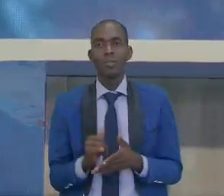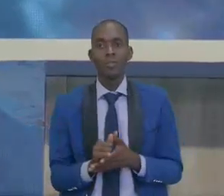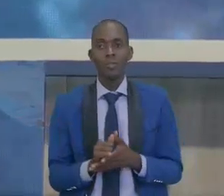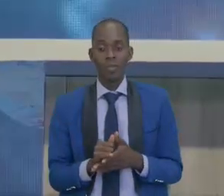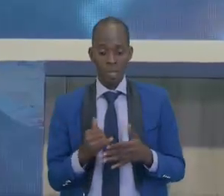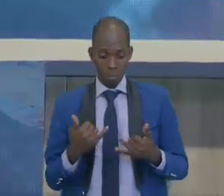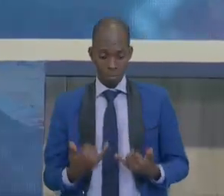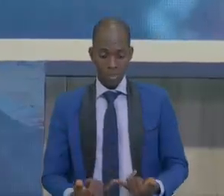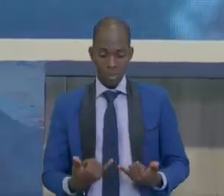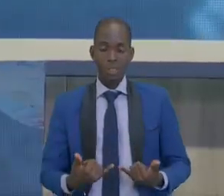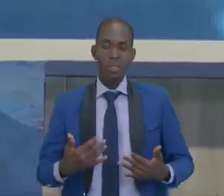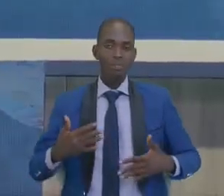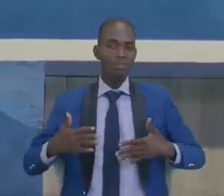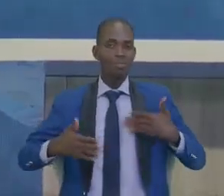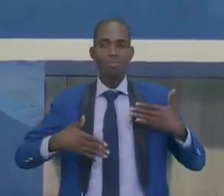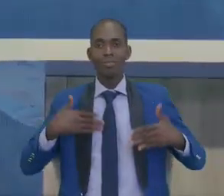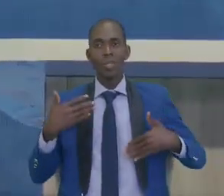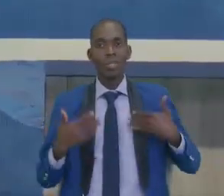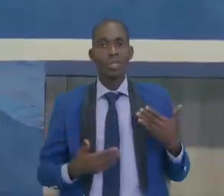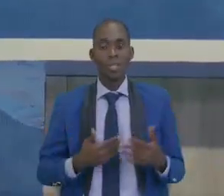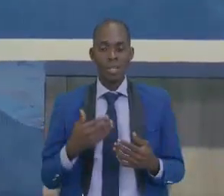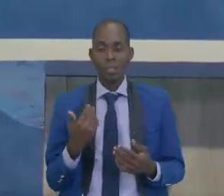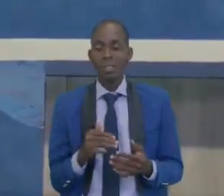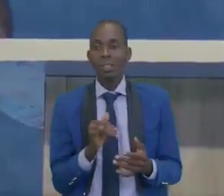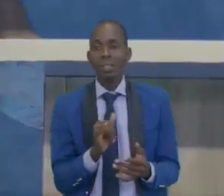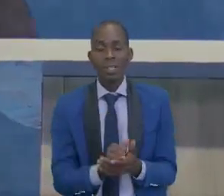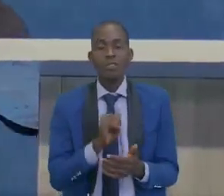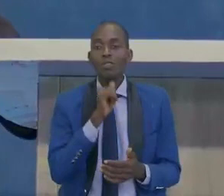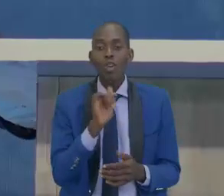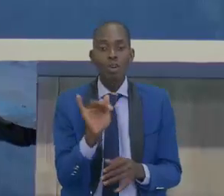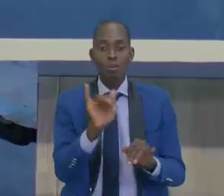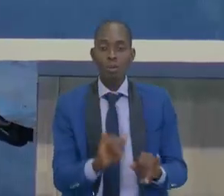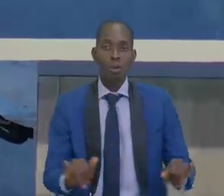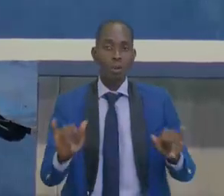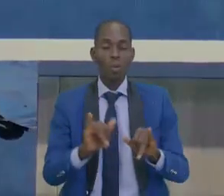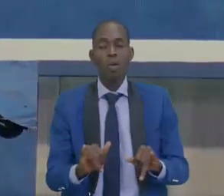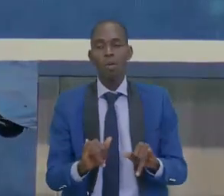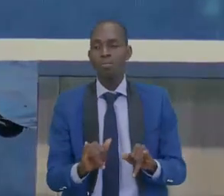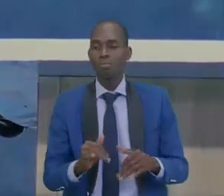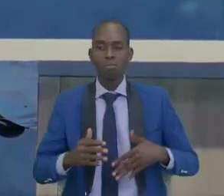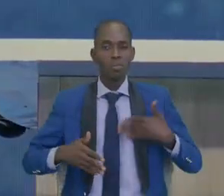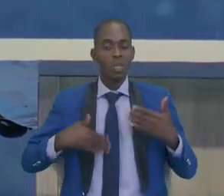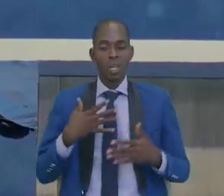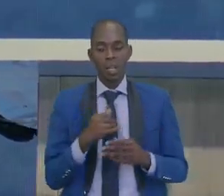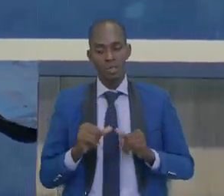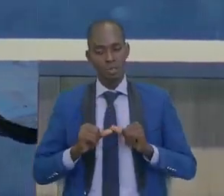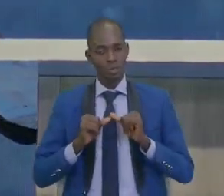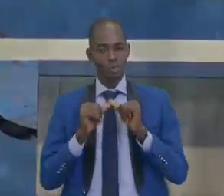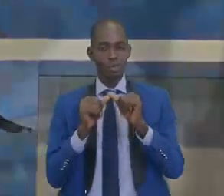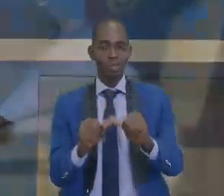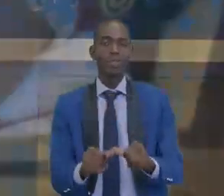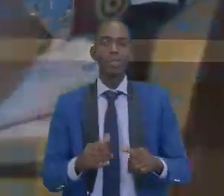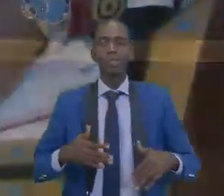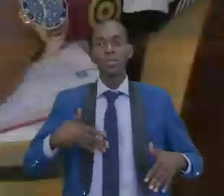present joy, peculiar joy, perpetual joy,